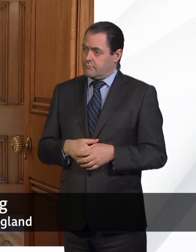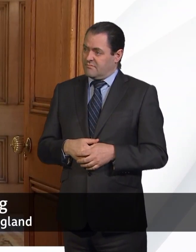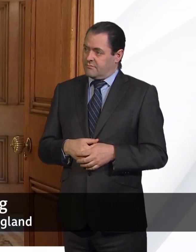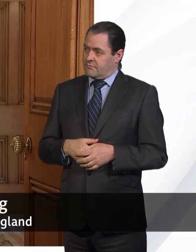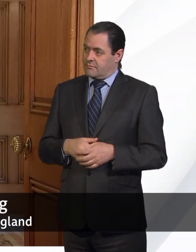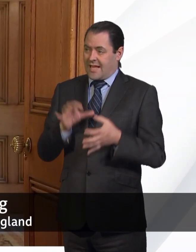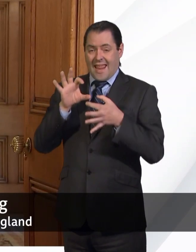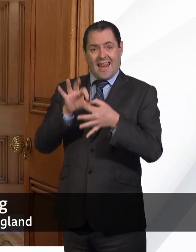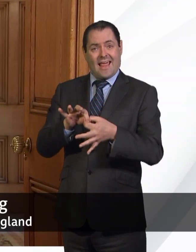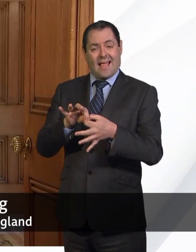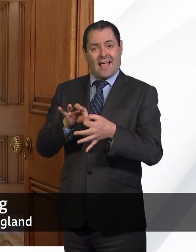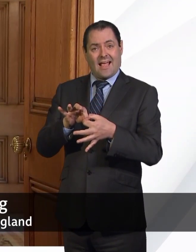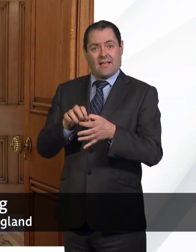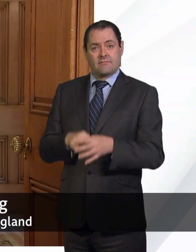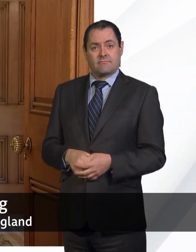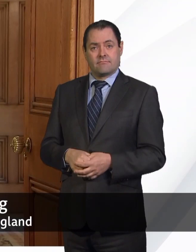your point about